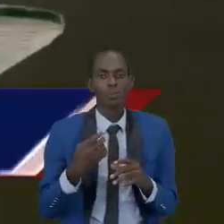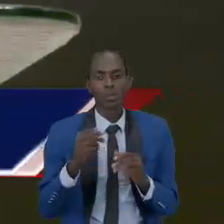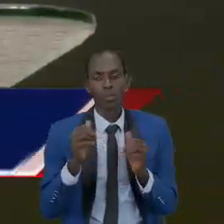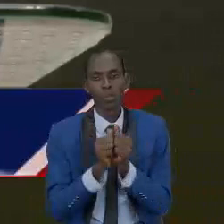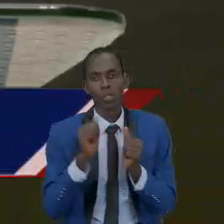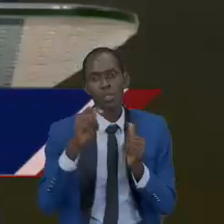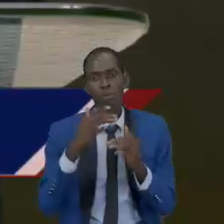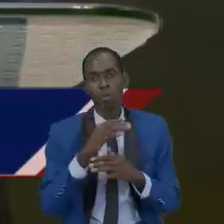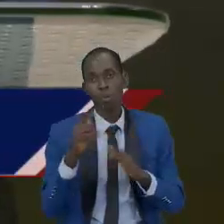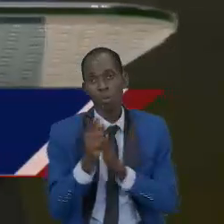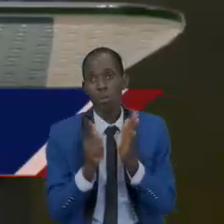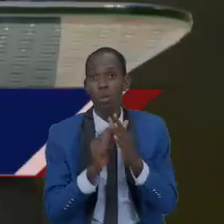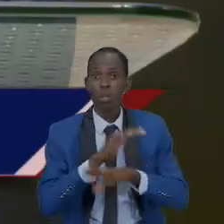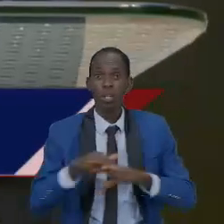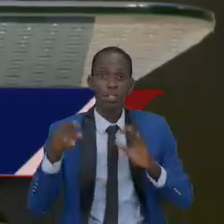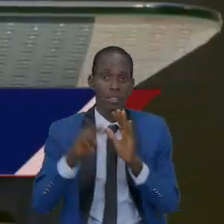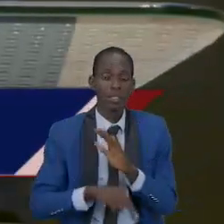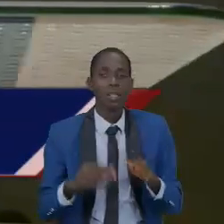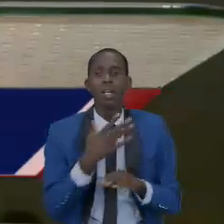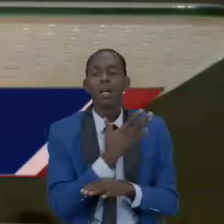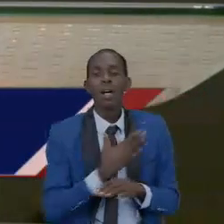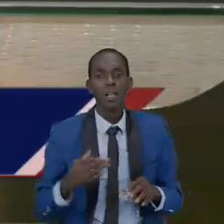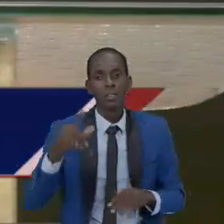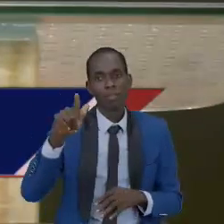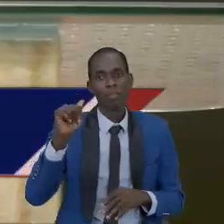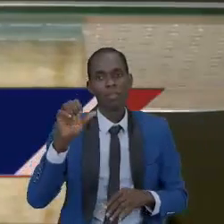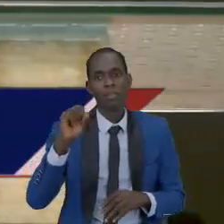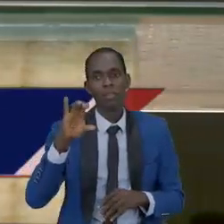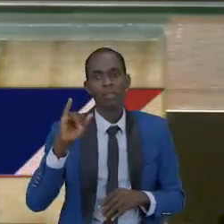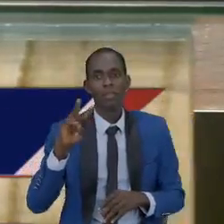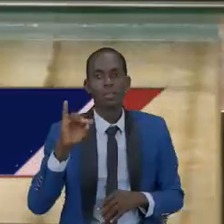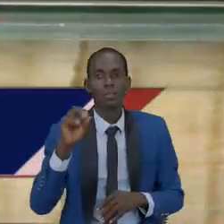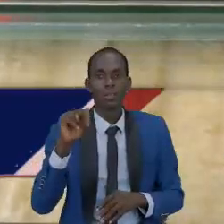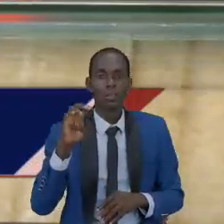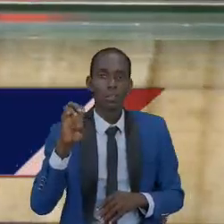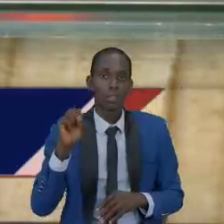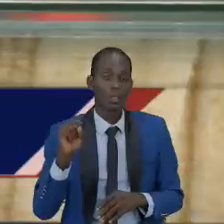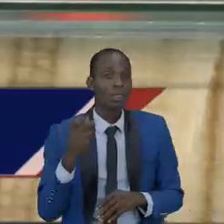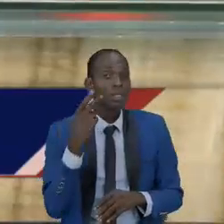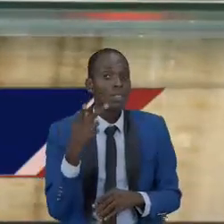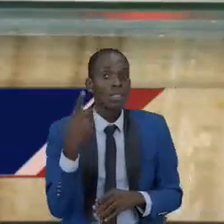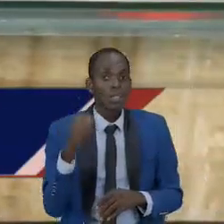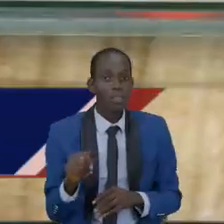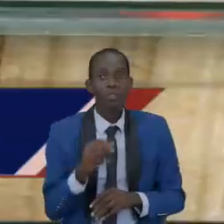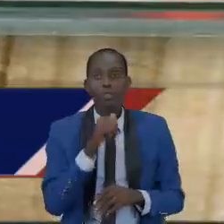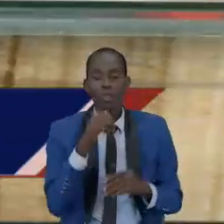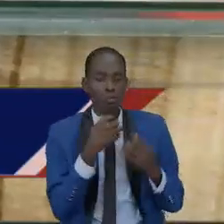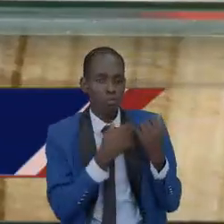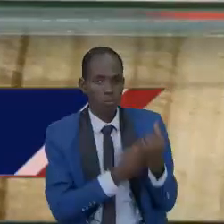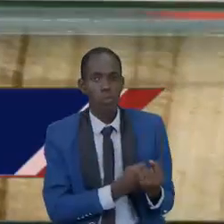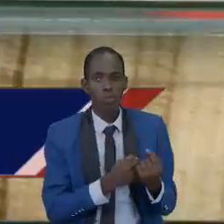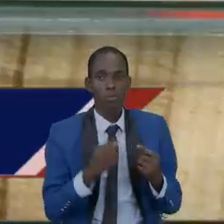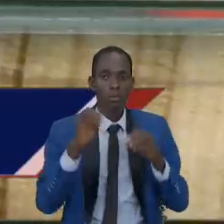lasciviousness. The incorrigible teachers, they have heard, they have known that Christ and Christ